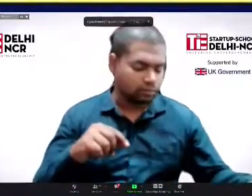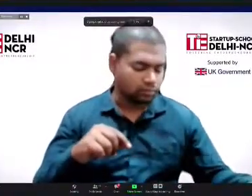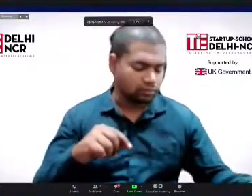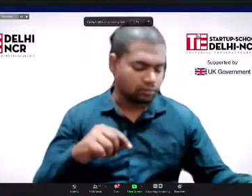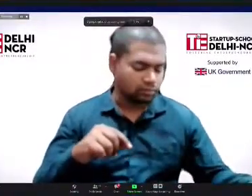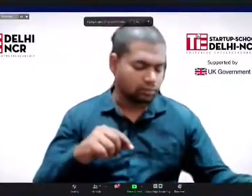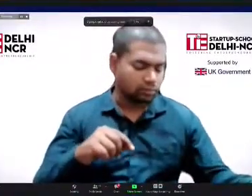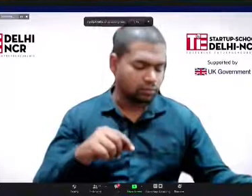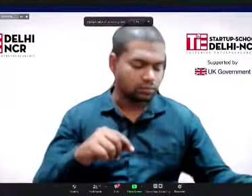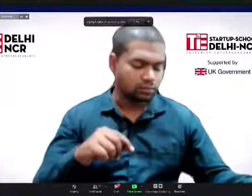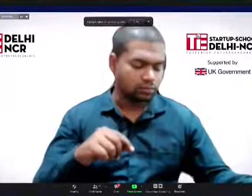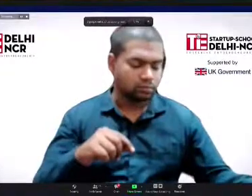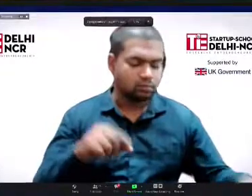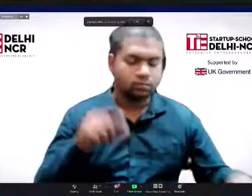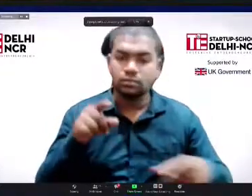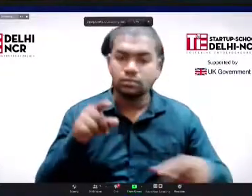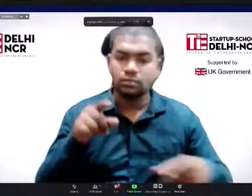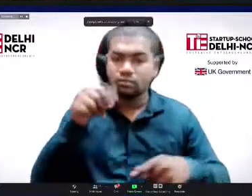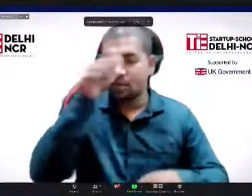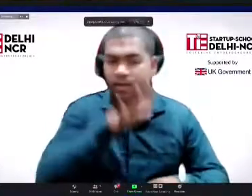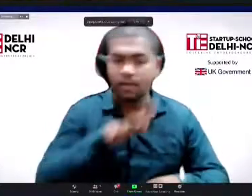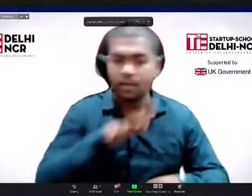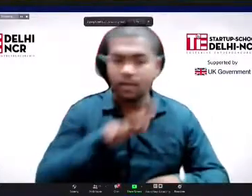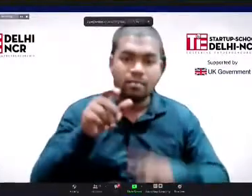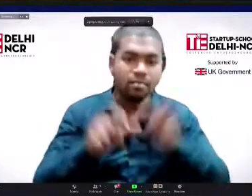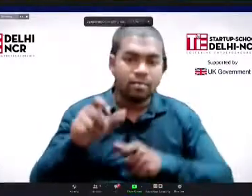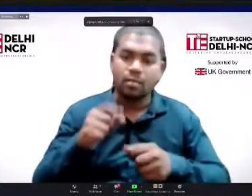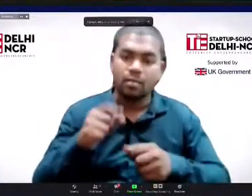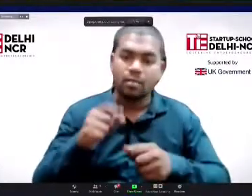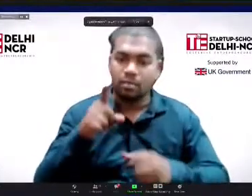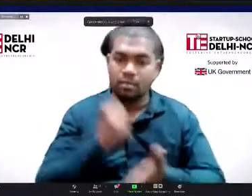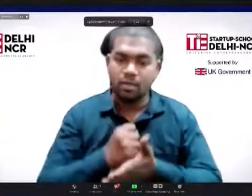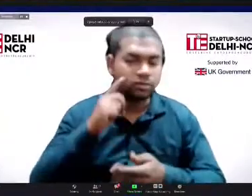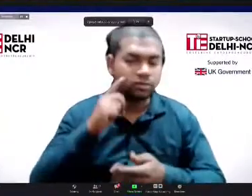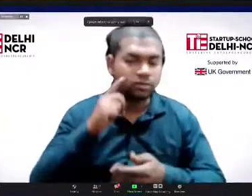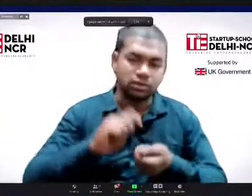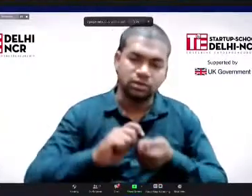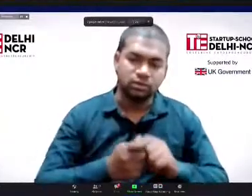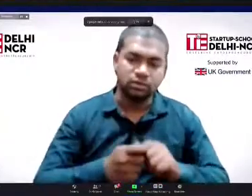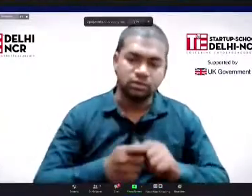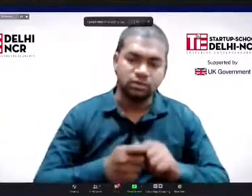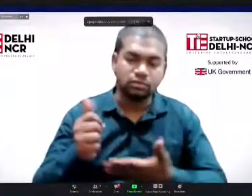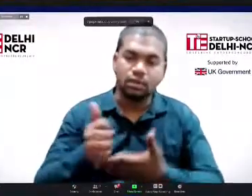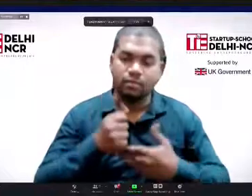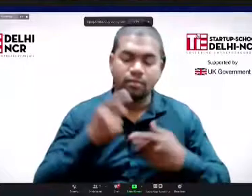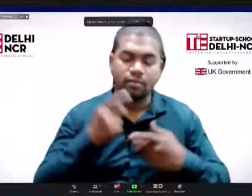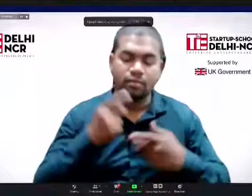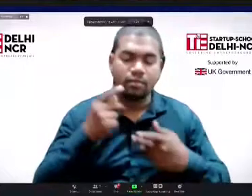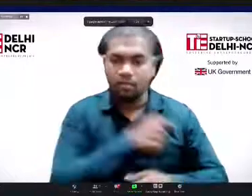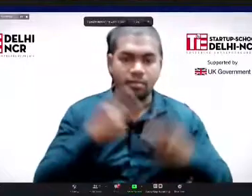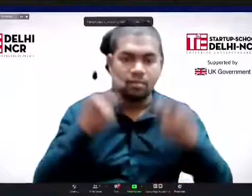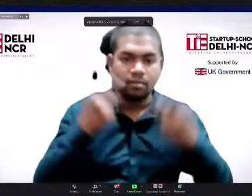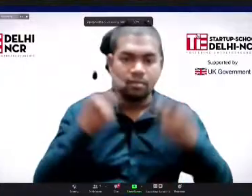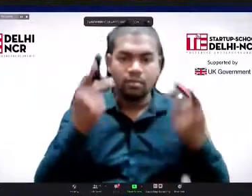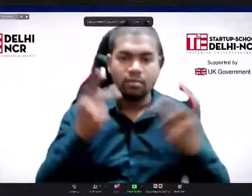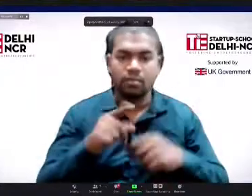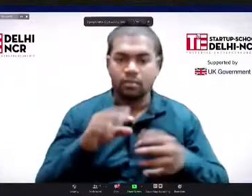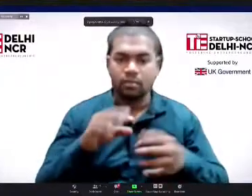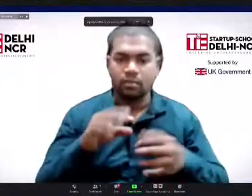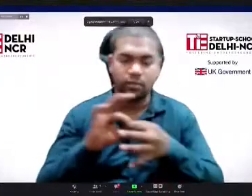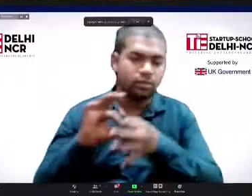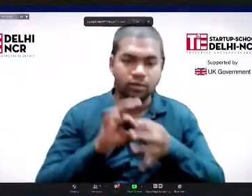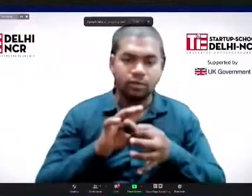a mindset change. And that is where brand can help us to rethink the interrelationships